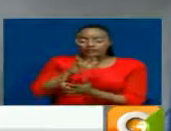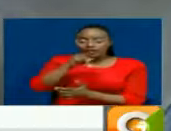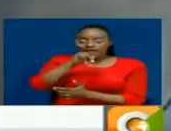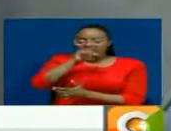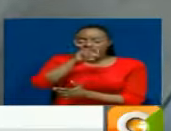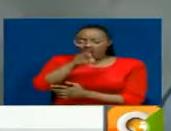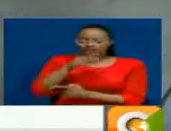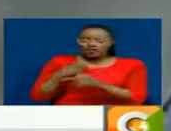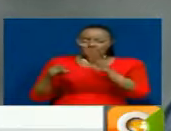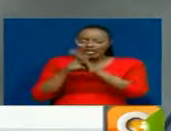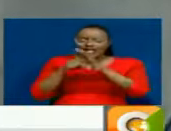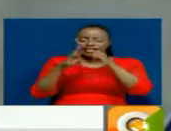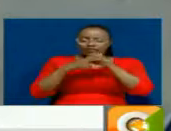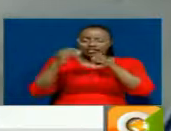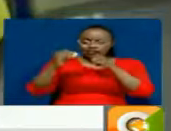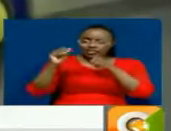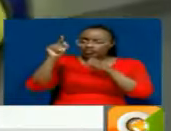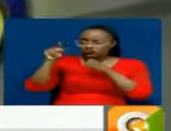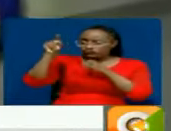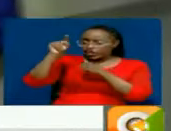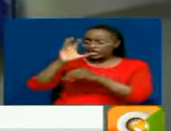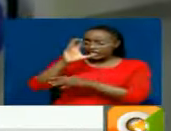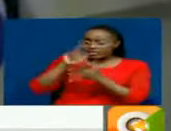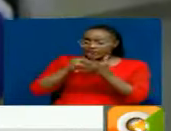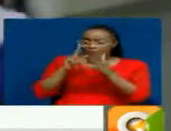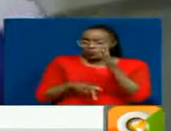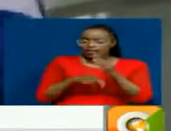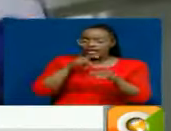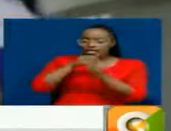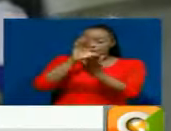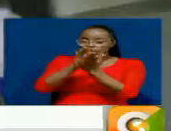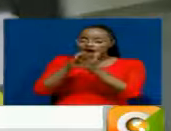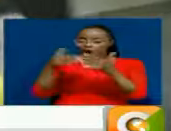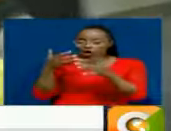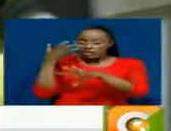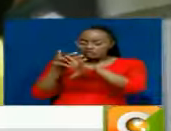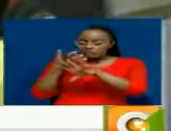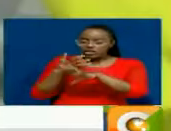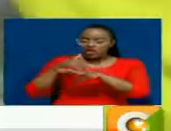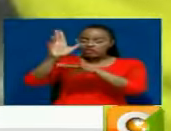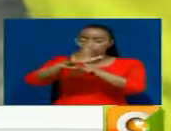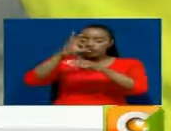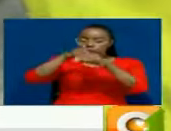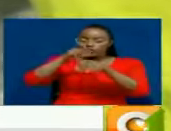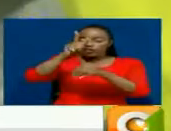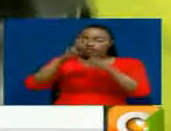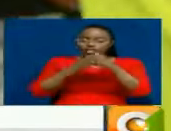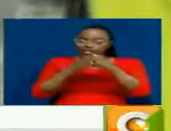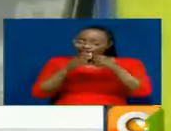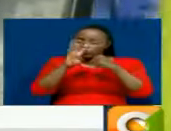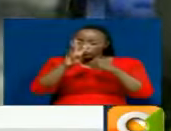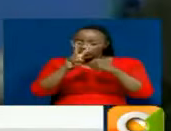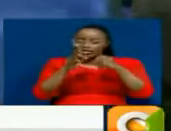vaccine requires a storage of negative 70 degrees Celsius. Therefore, once thawed or defrosted, it will have to be used within 28